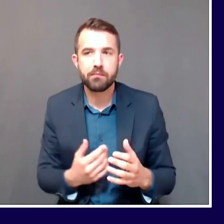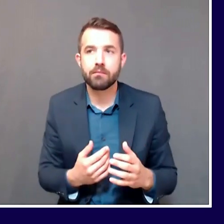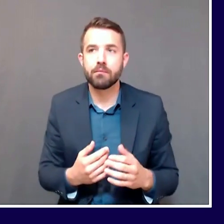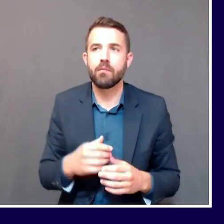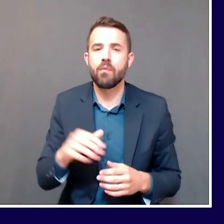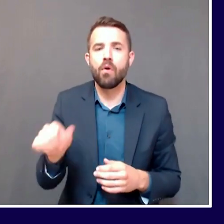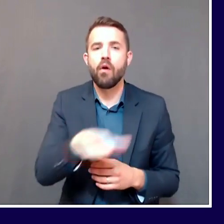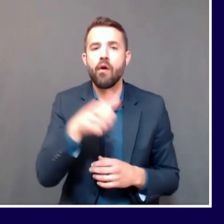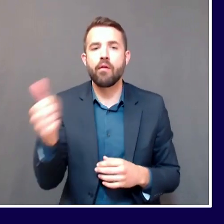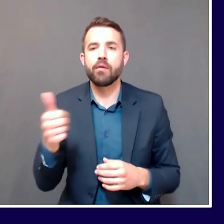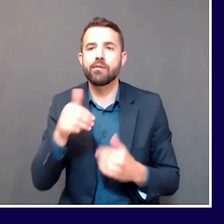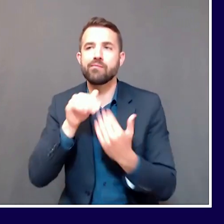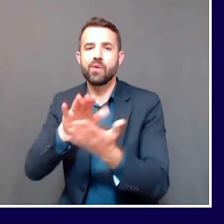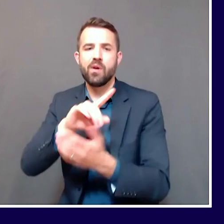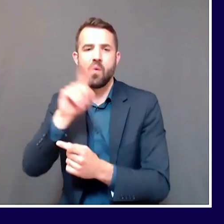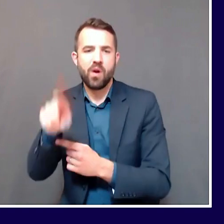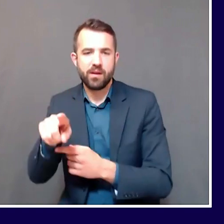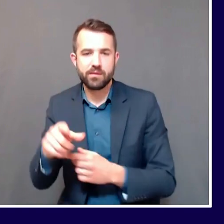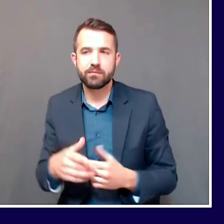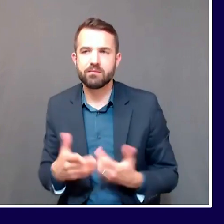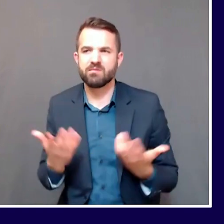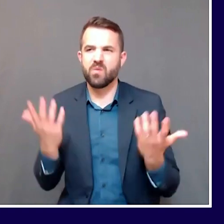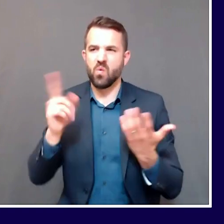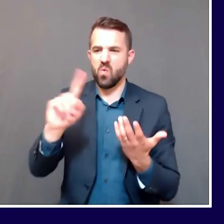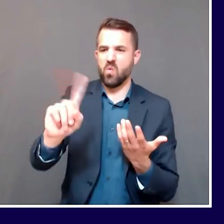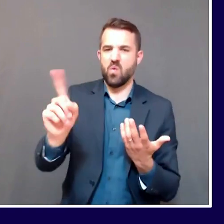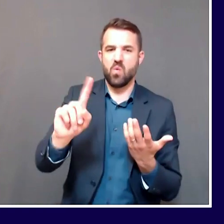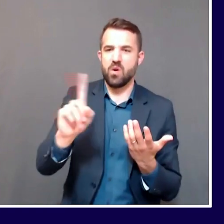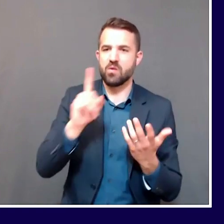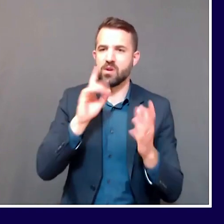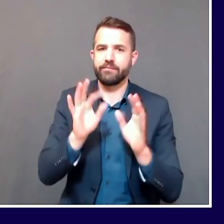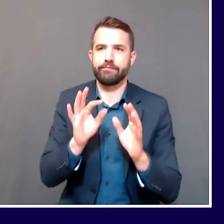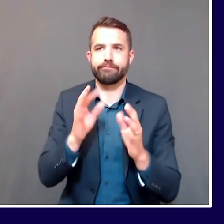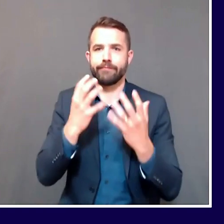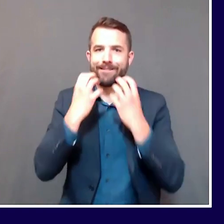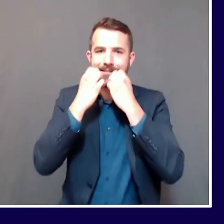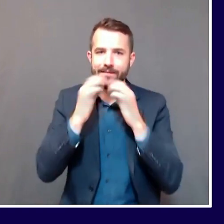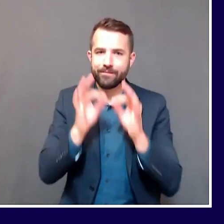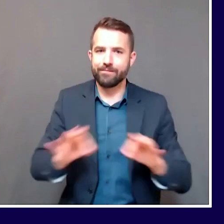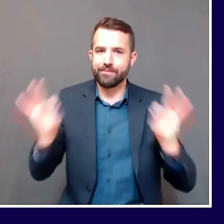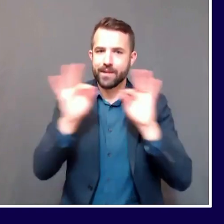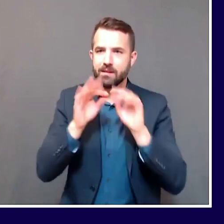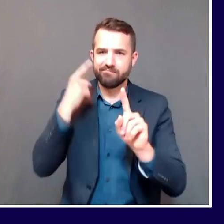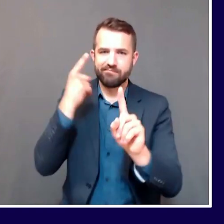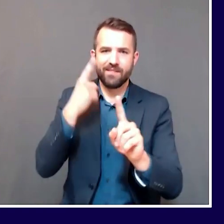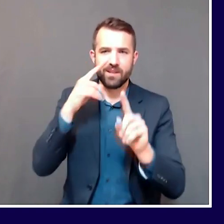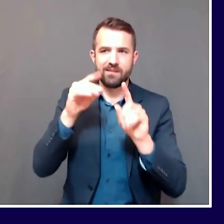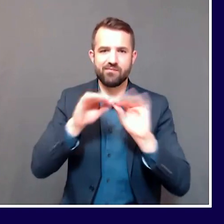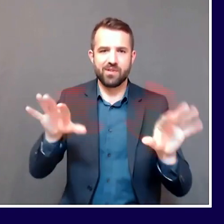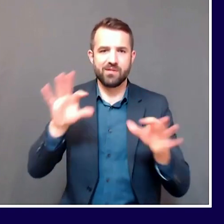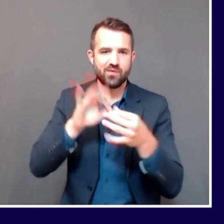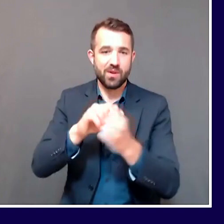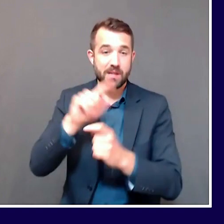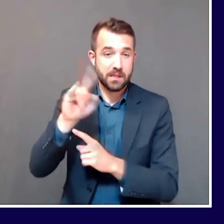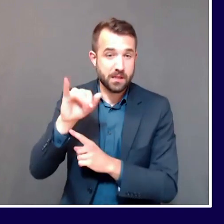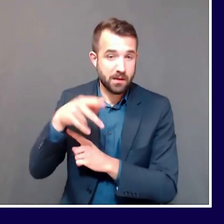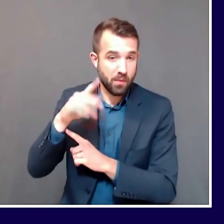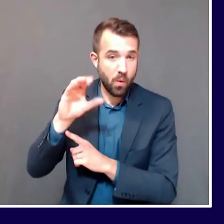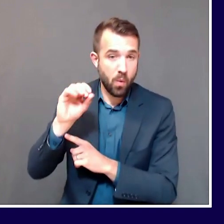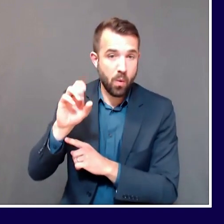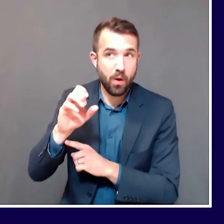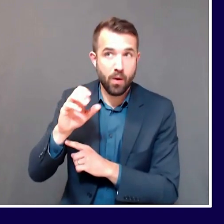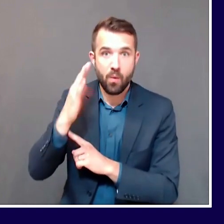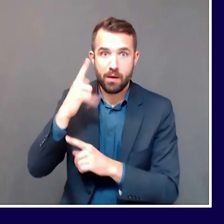CDC seems like it's still going to be responding, as if like the virus is omnipresent and on a